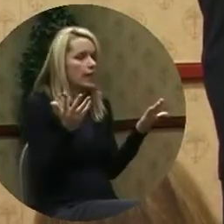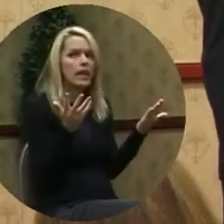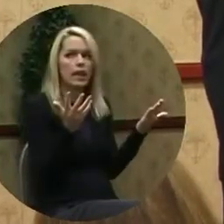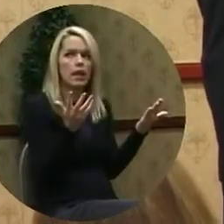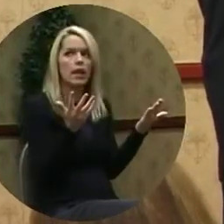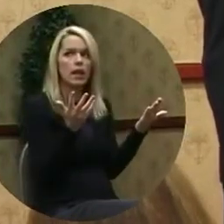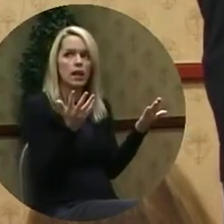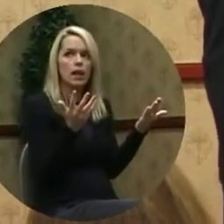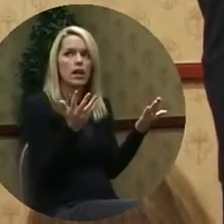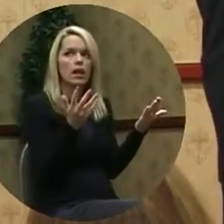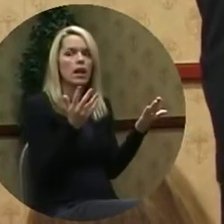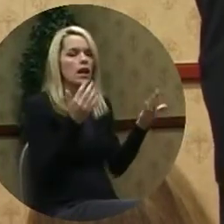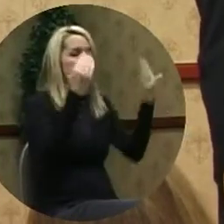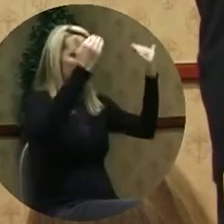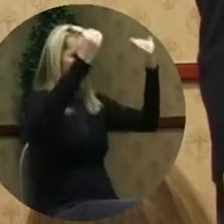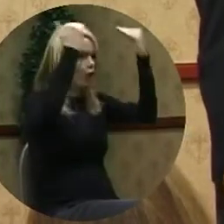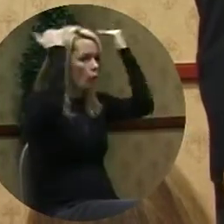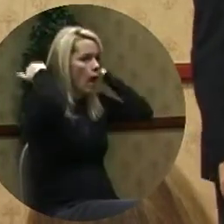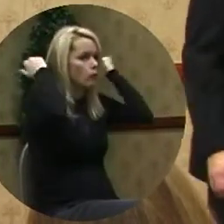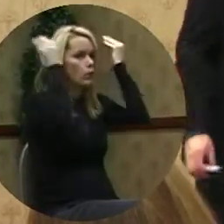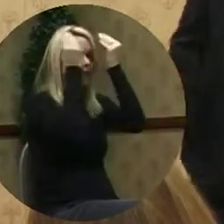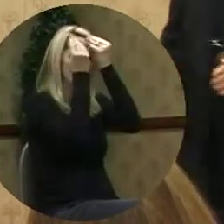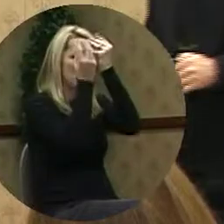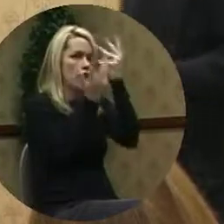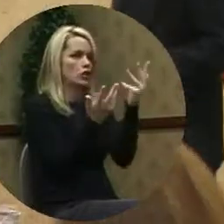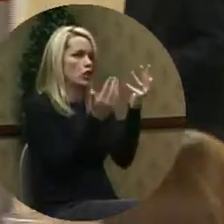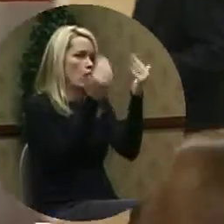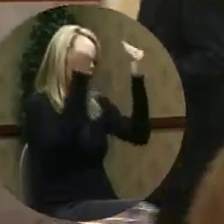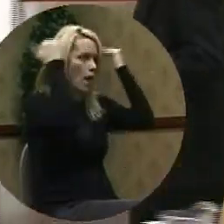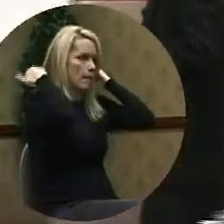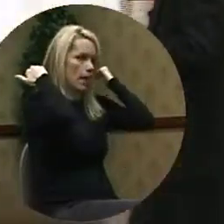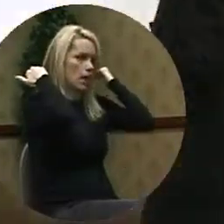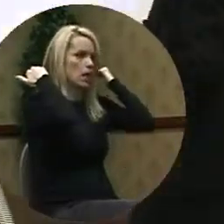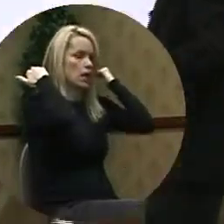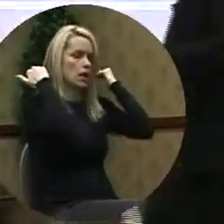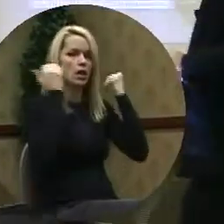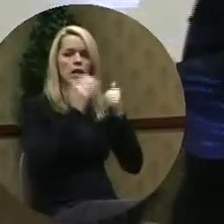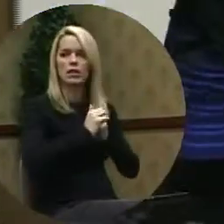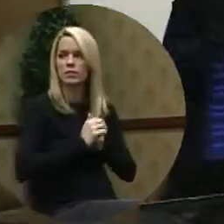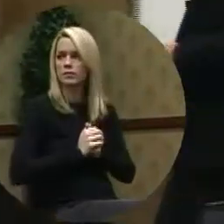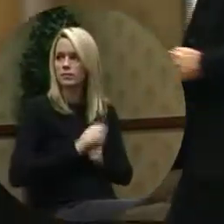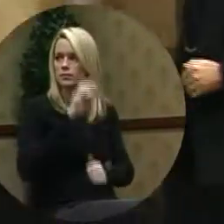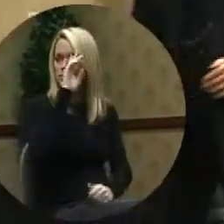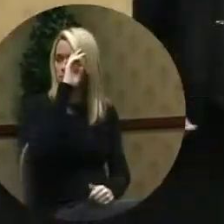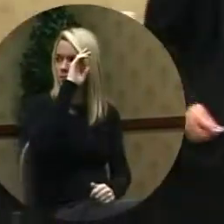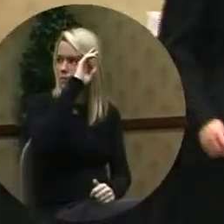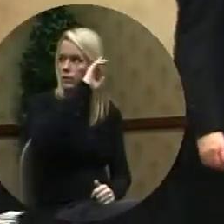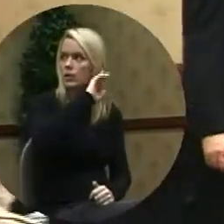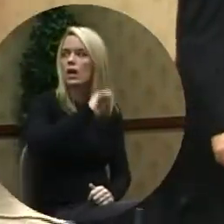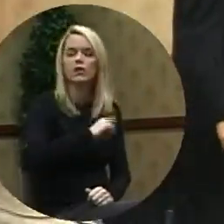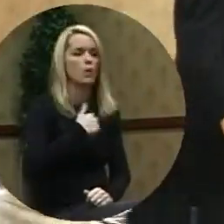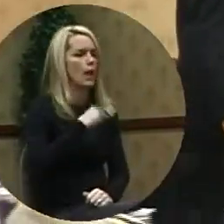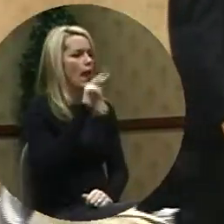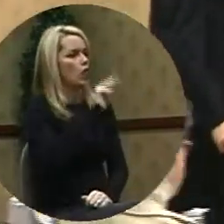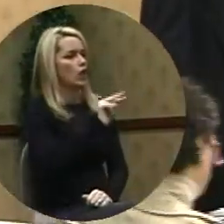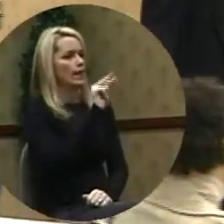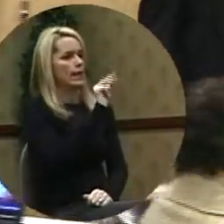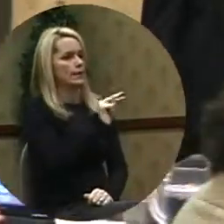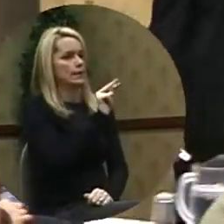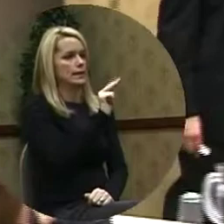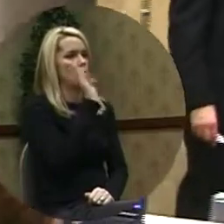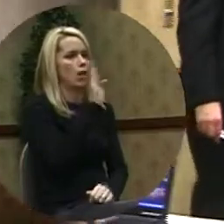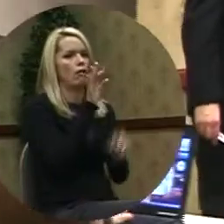getting overwhelmed with information. So let me walk through this. As I look at this, Let me walk through this with